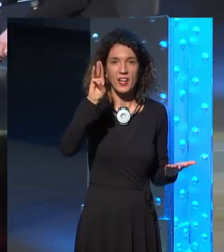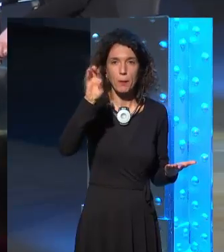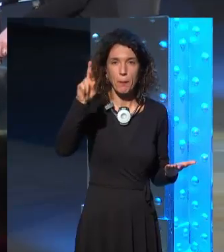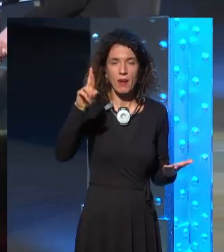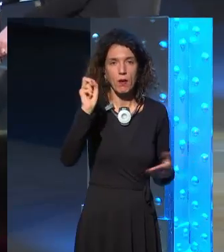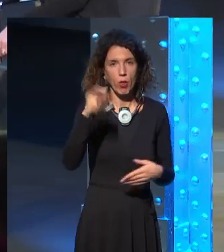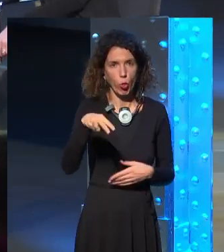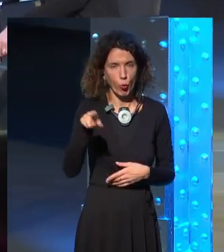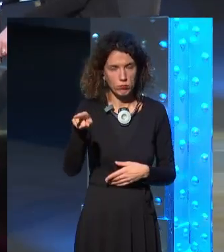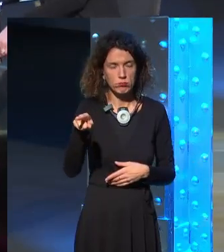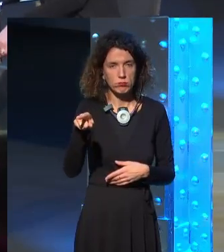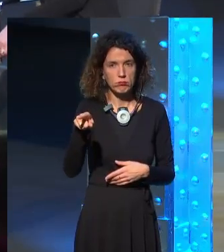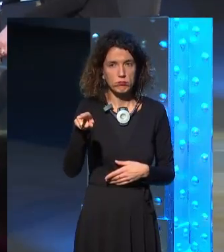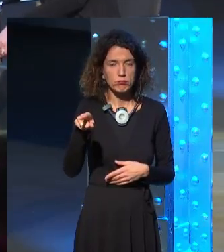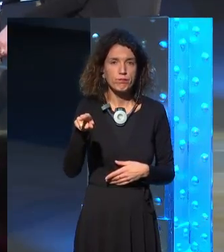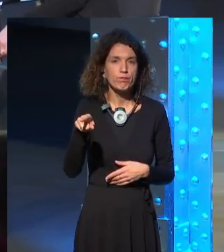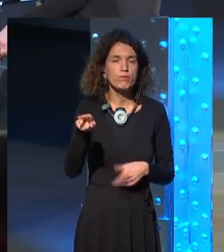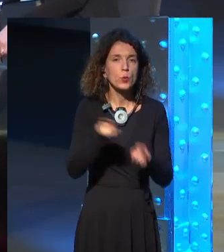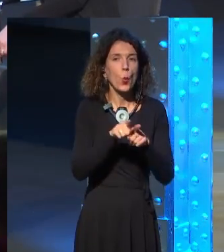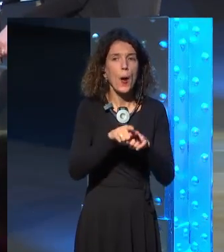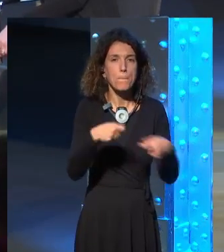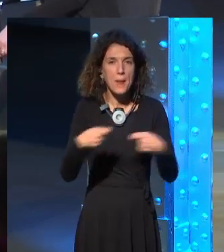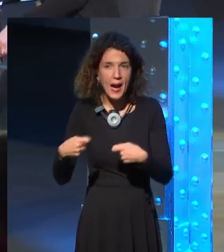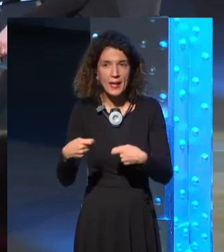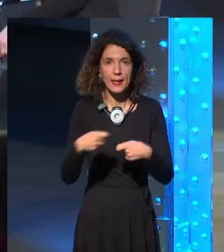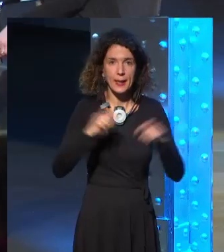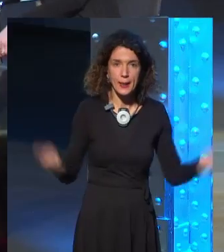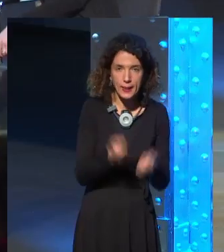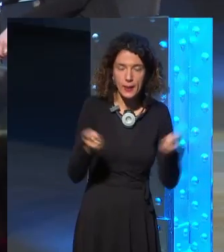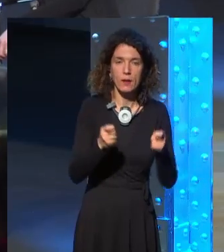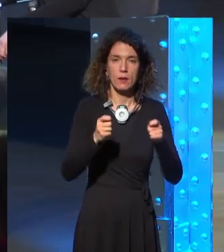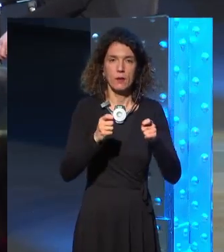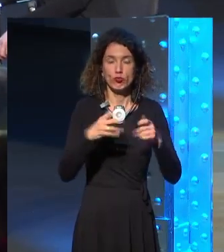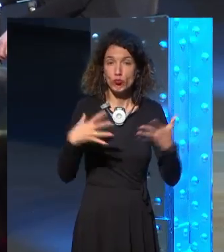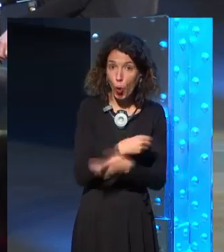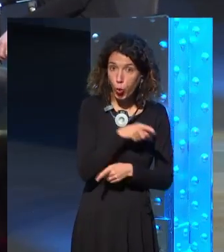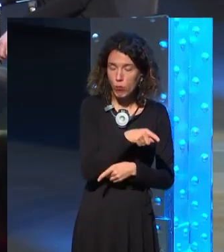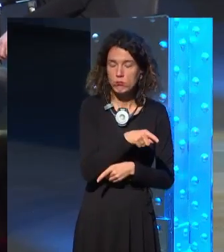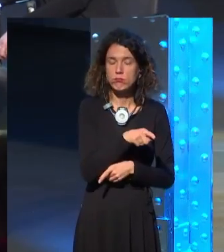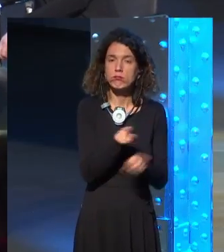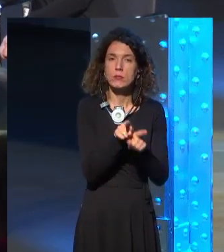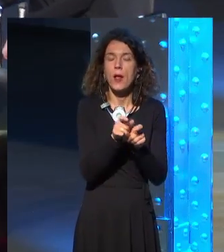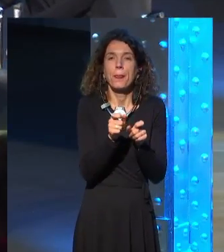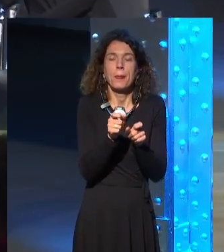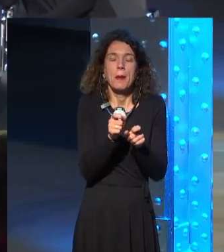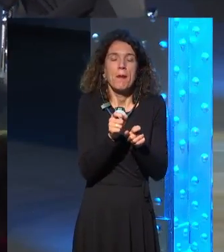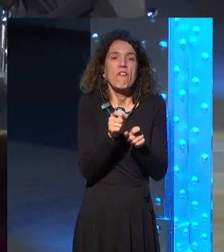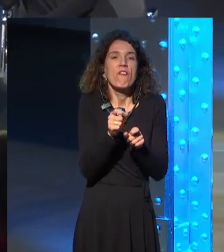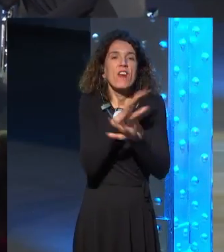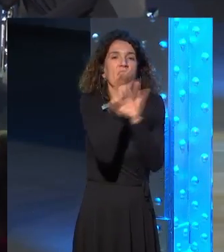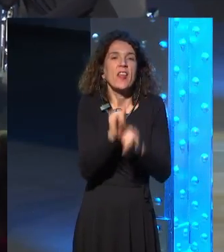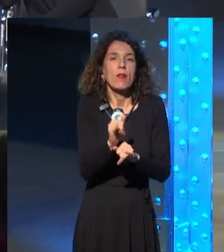all marketing and advertisements promise: happiness. But